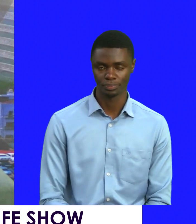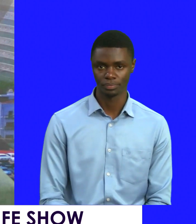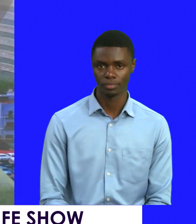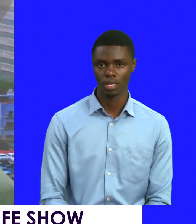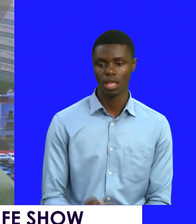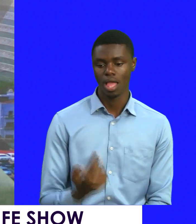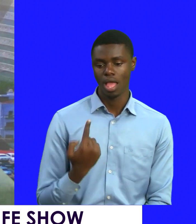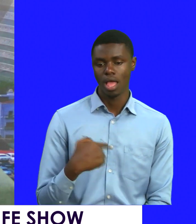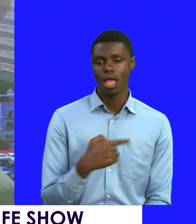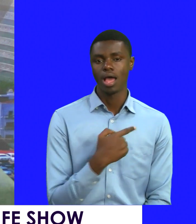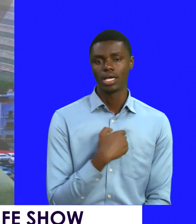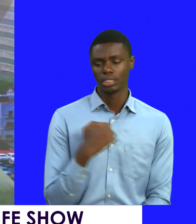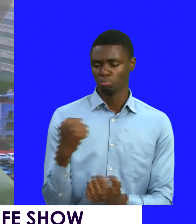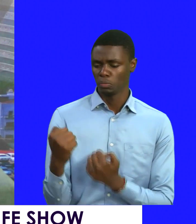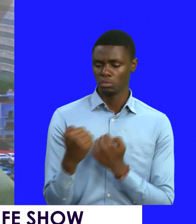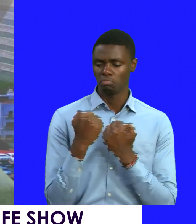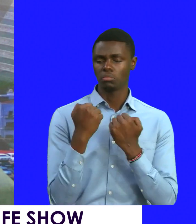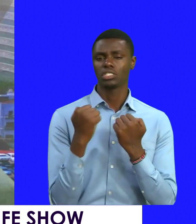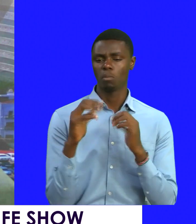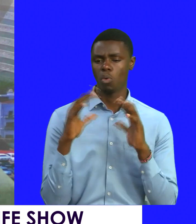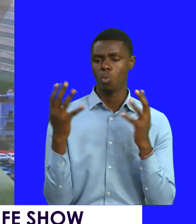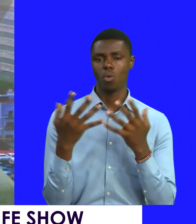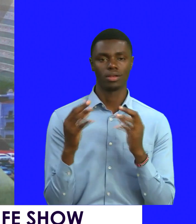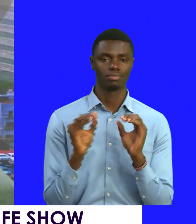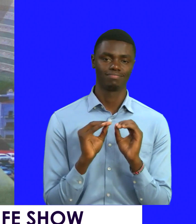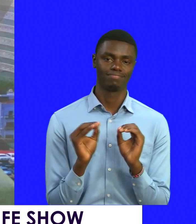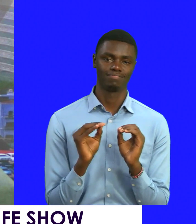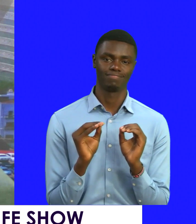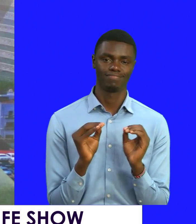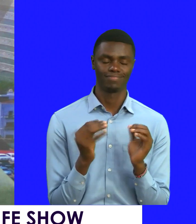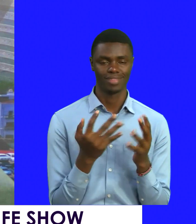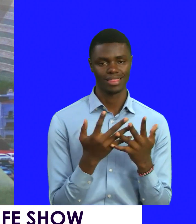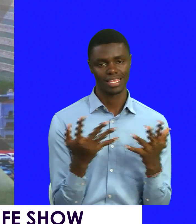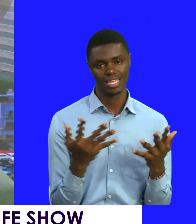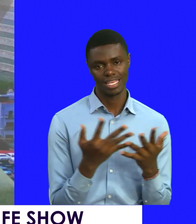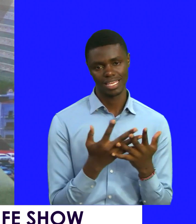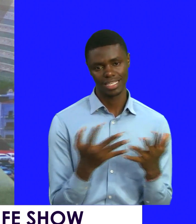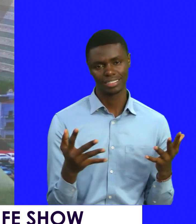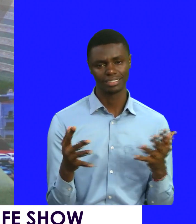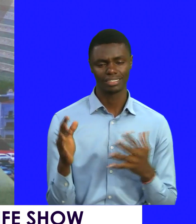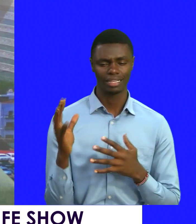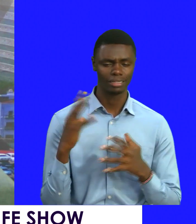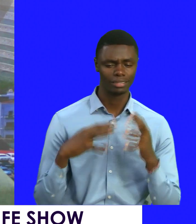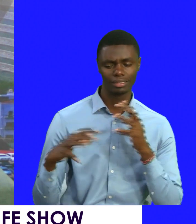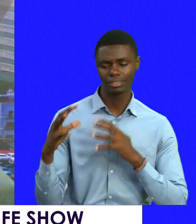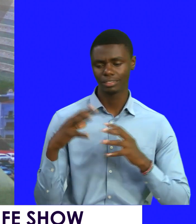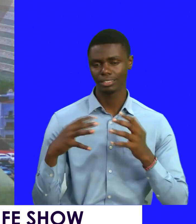We are in an unstable world. Things are becoming very complex.